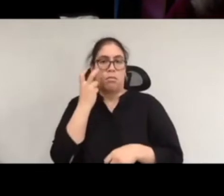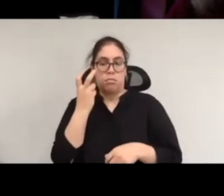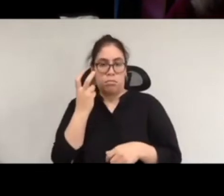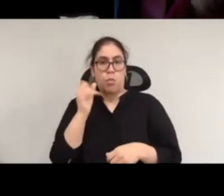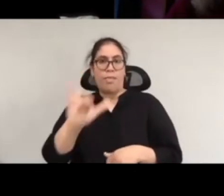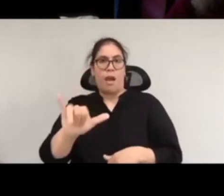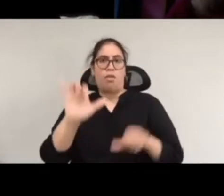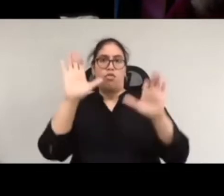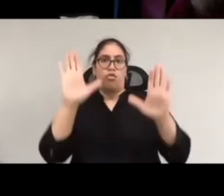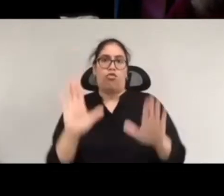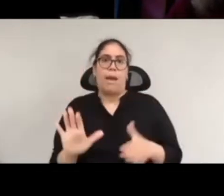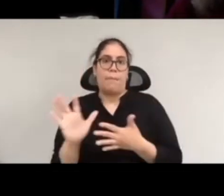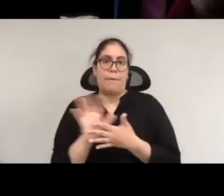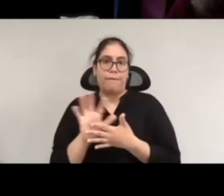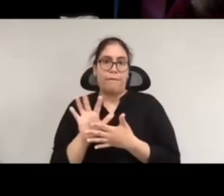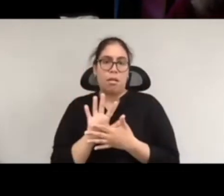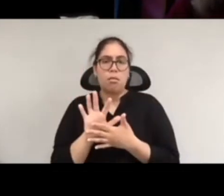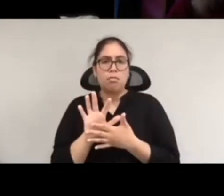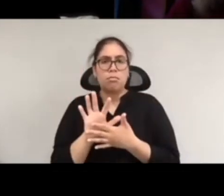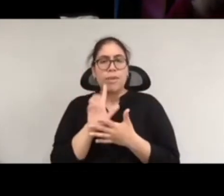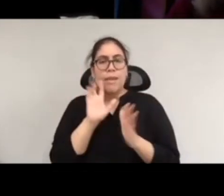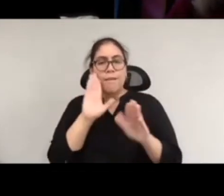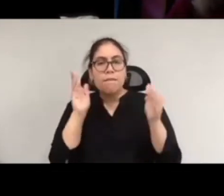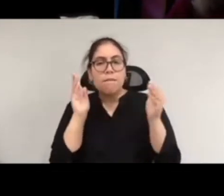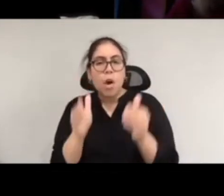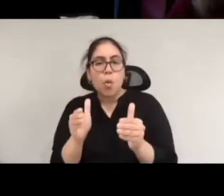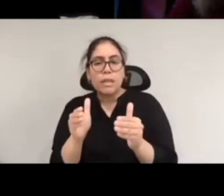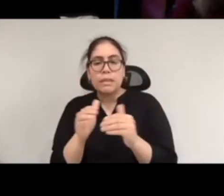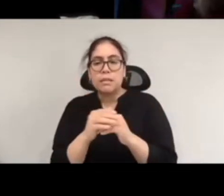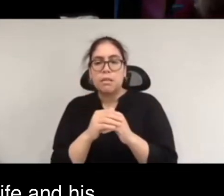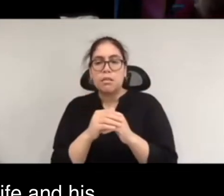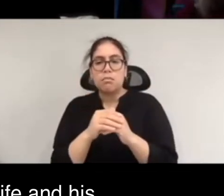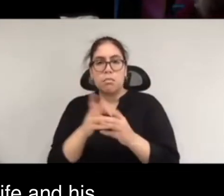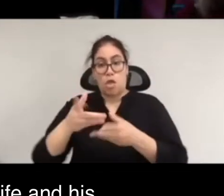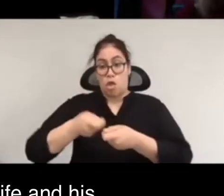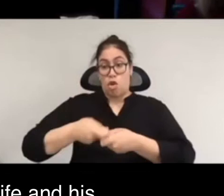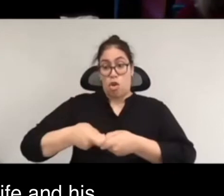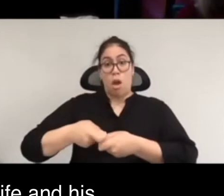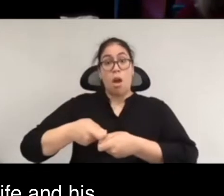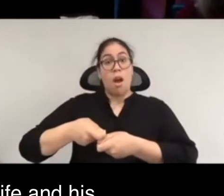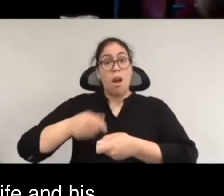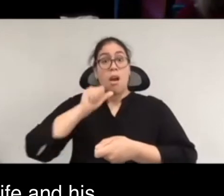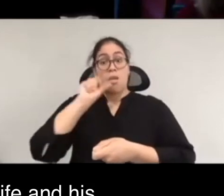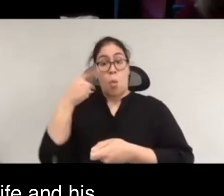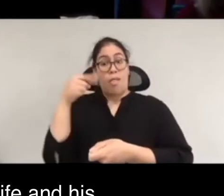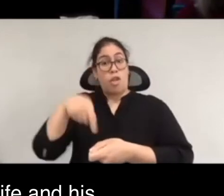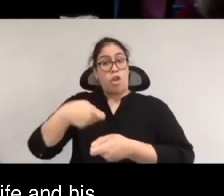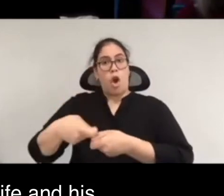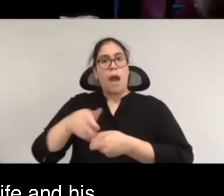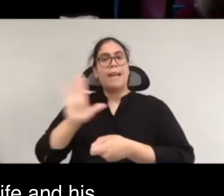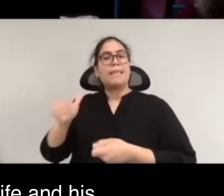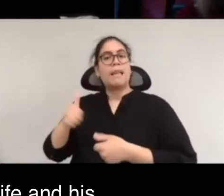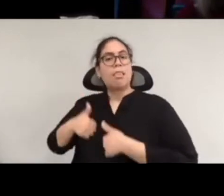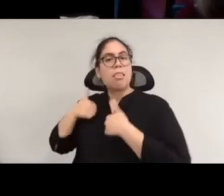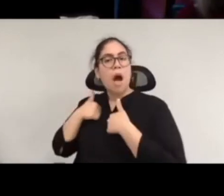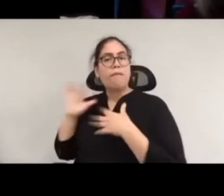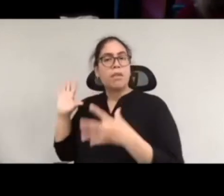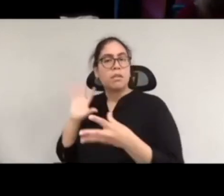that kind of focuses on not only the cards, but also his life and his journey and his